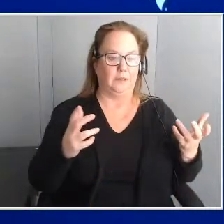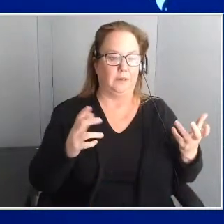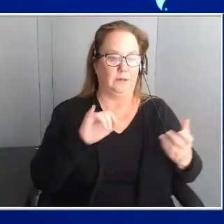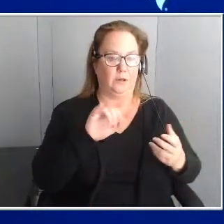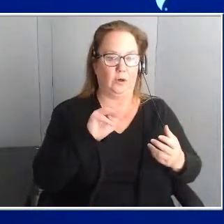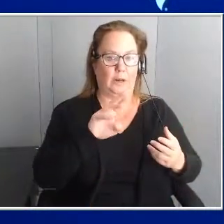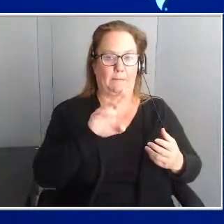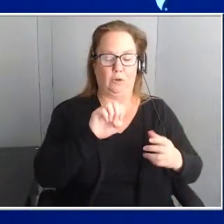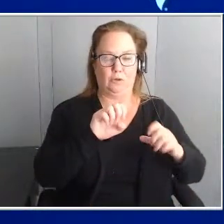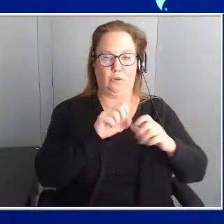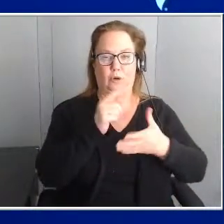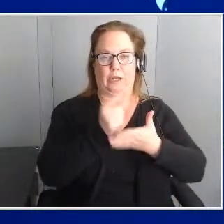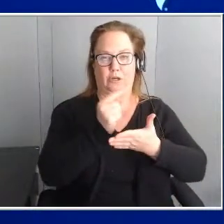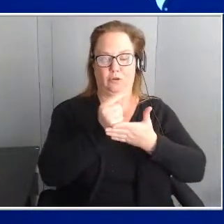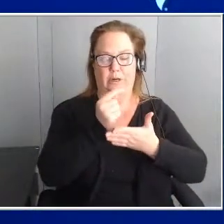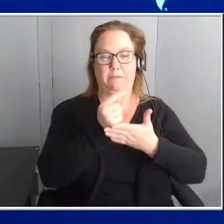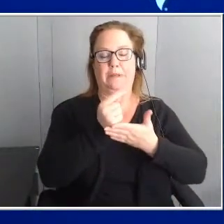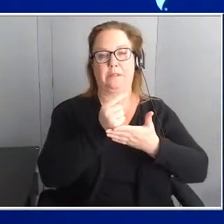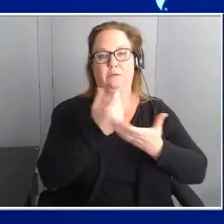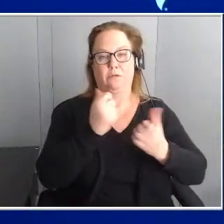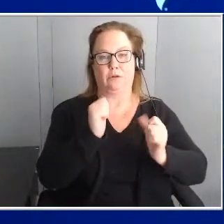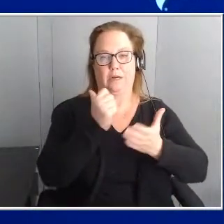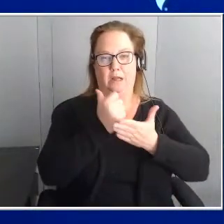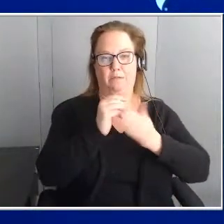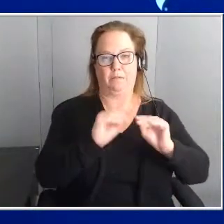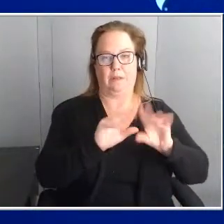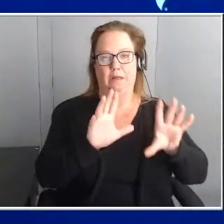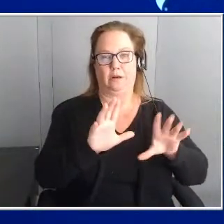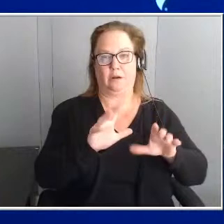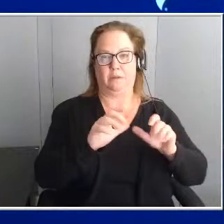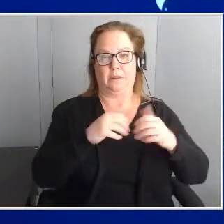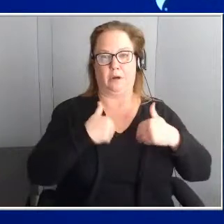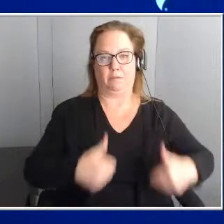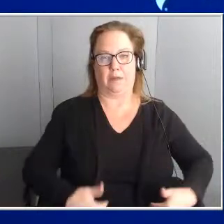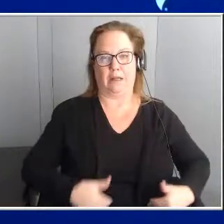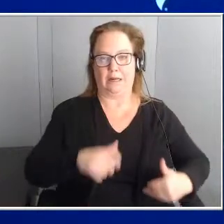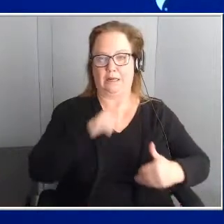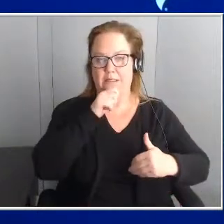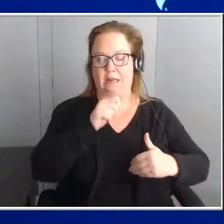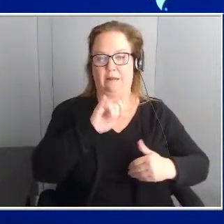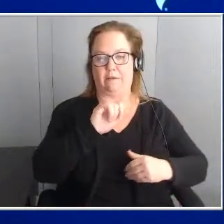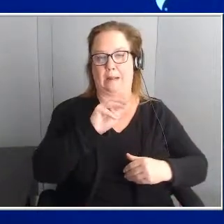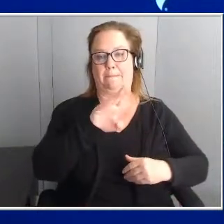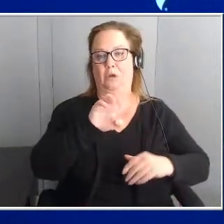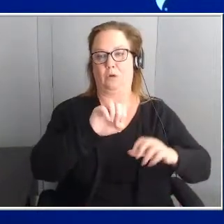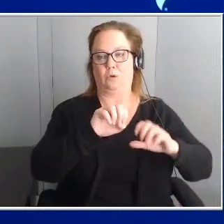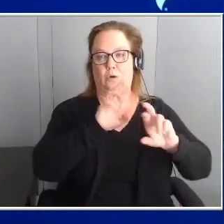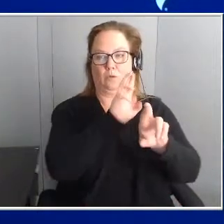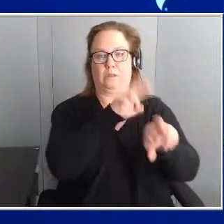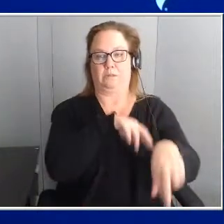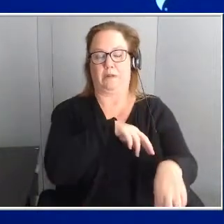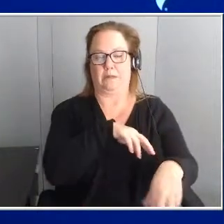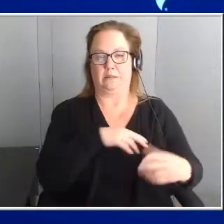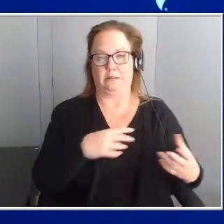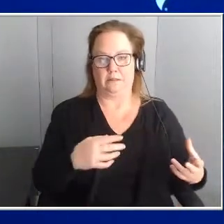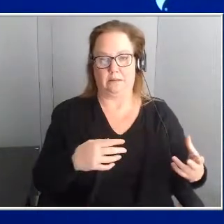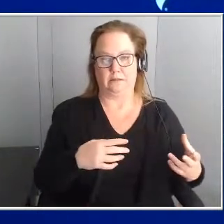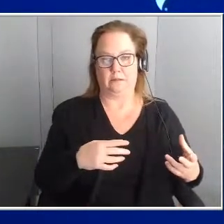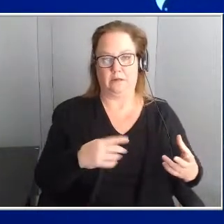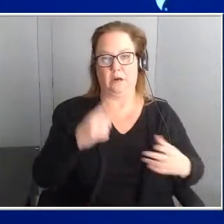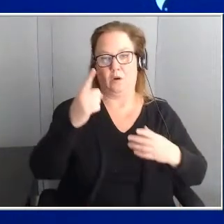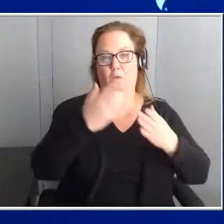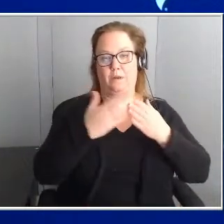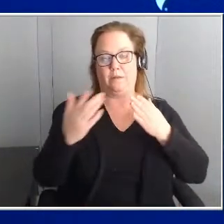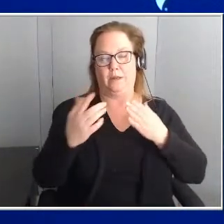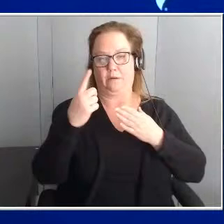getting treatments. We're trying to help them clear it, but their body doesn't have much of an immune response. So, one thing that I